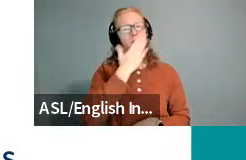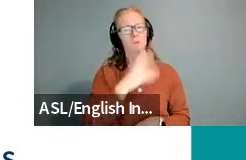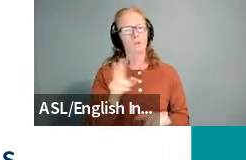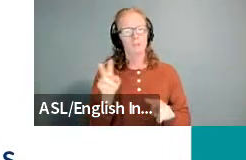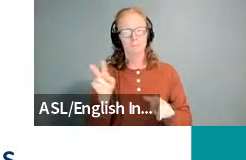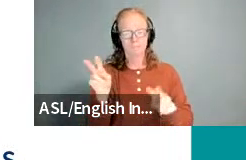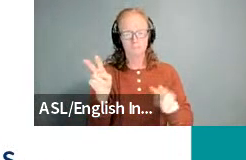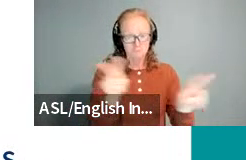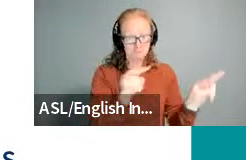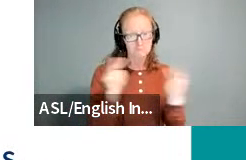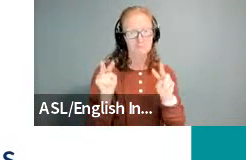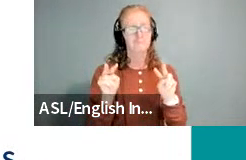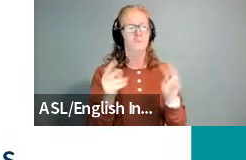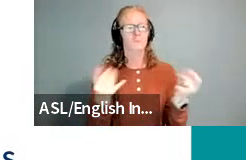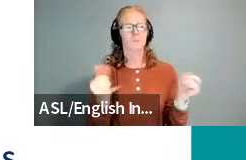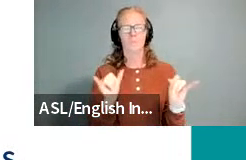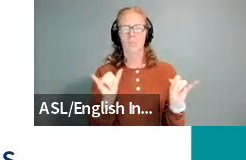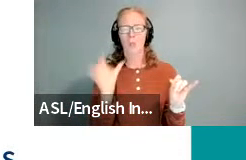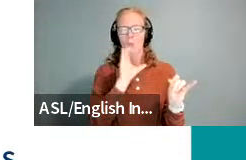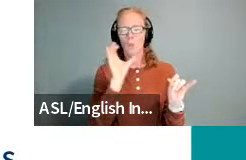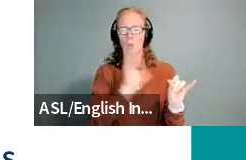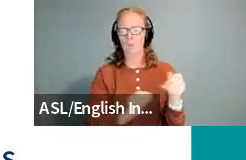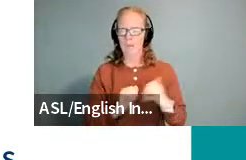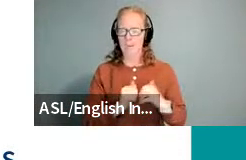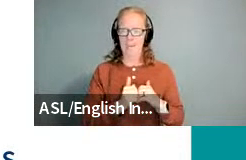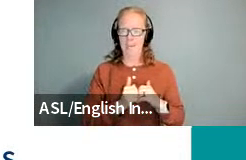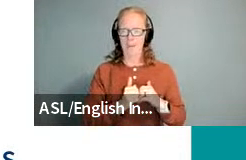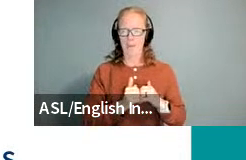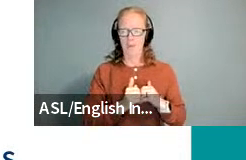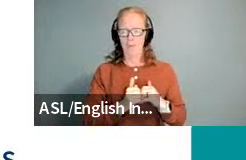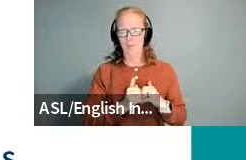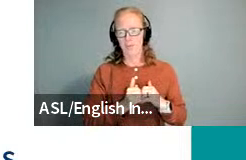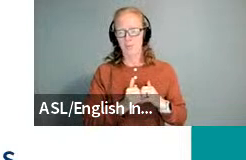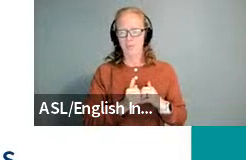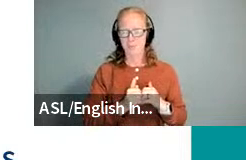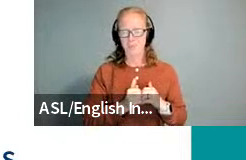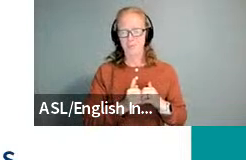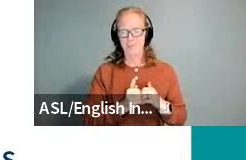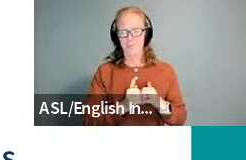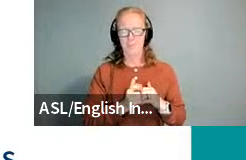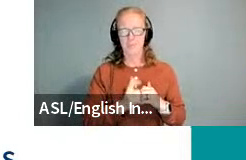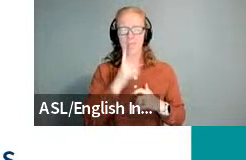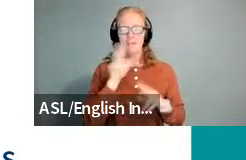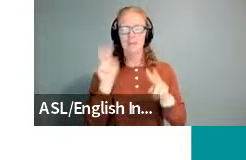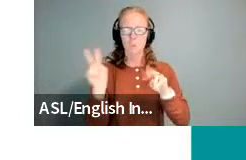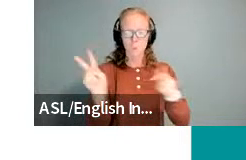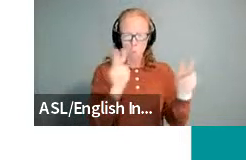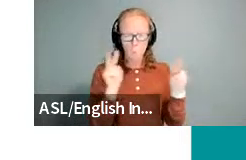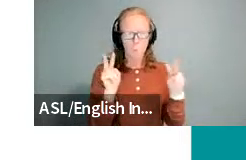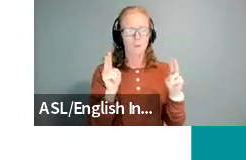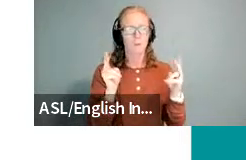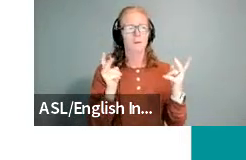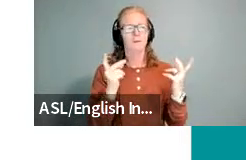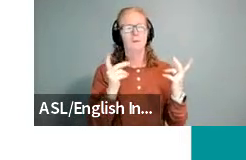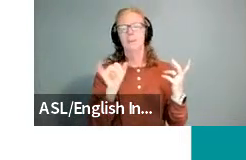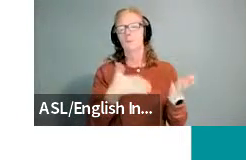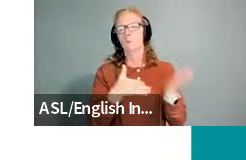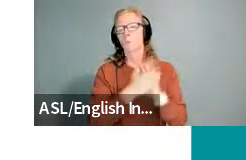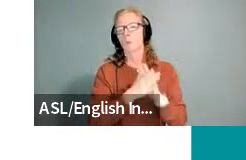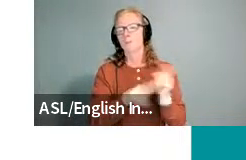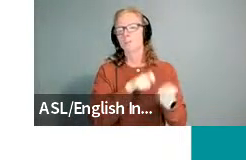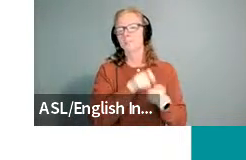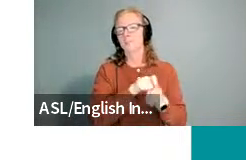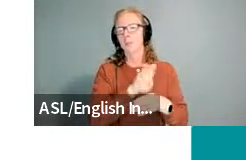tour. We're also looking at how can we have a tour. We had a request from the